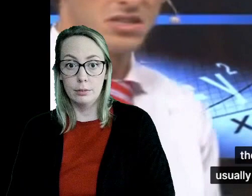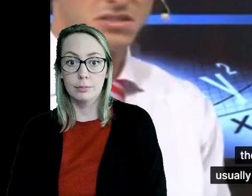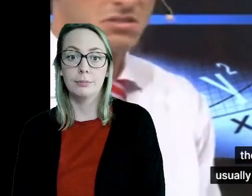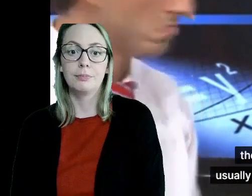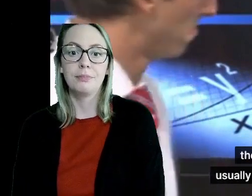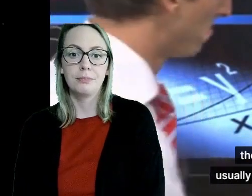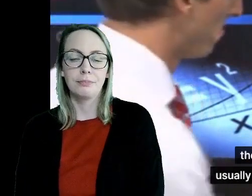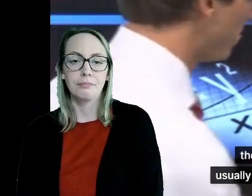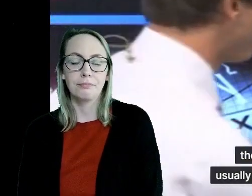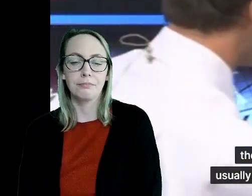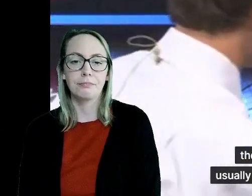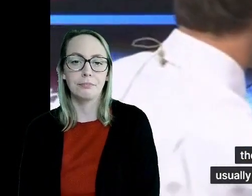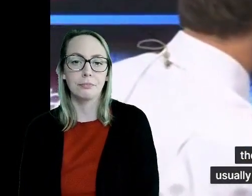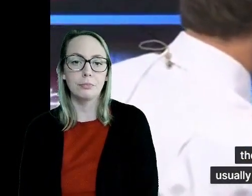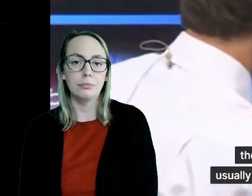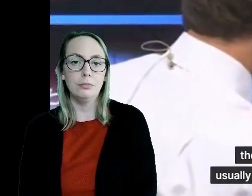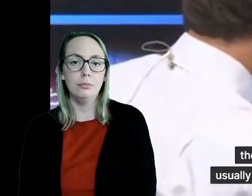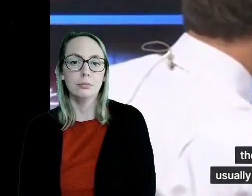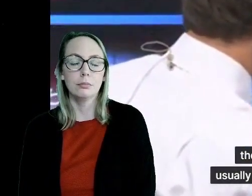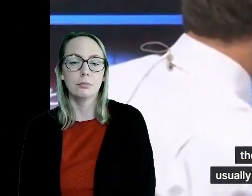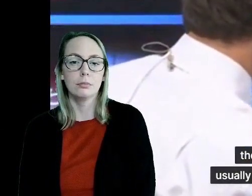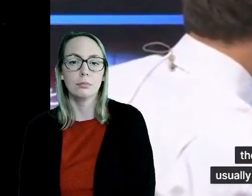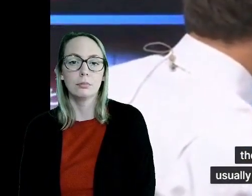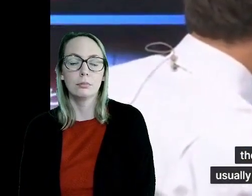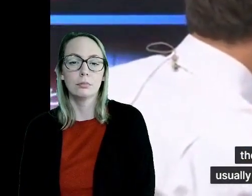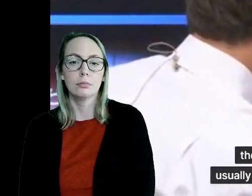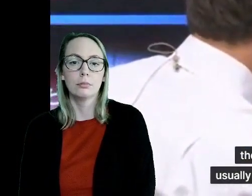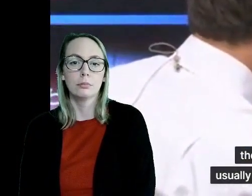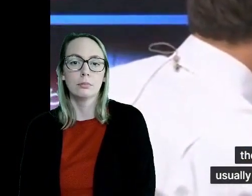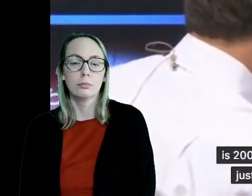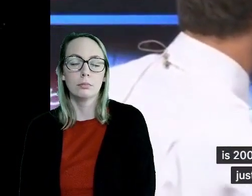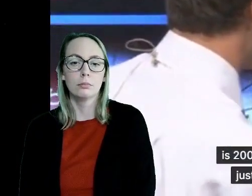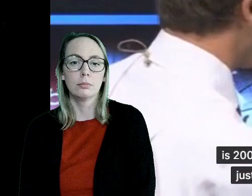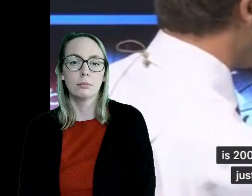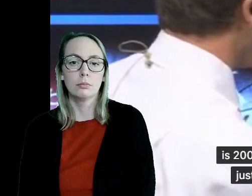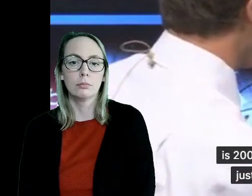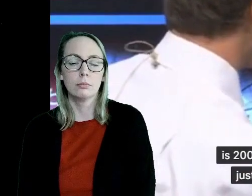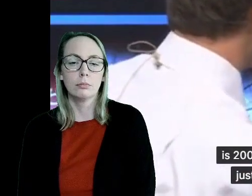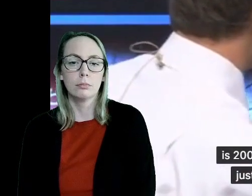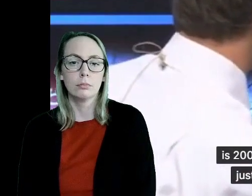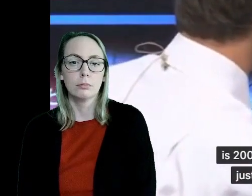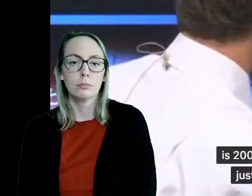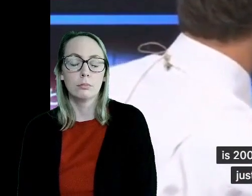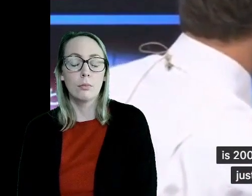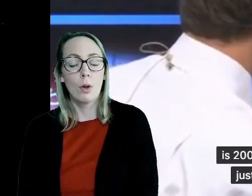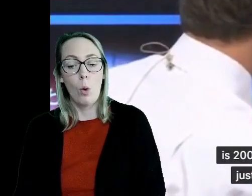this distance, and it's usually probably about 1 inch,